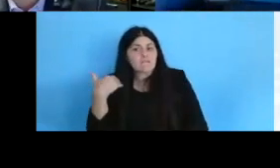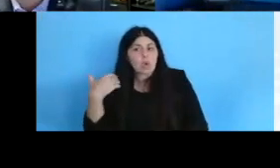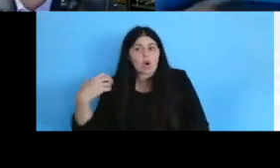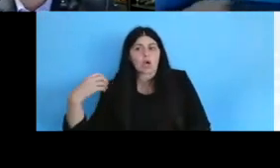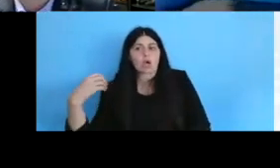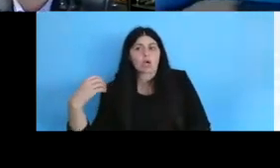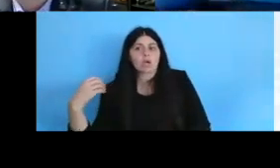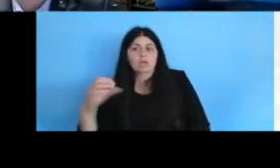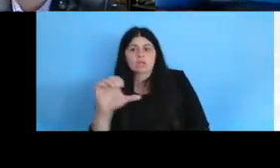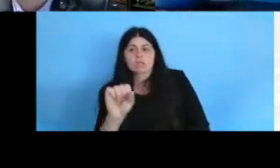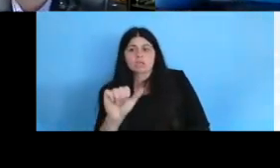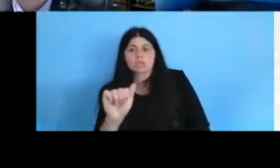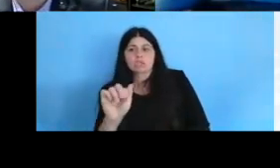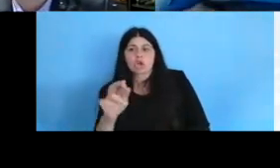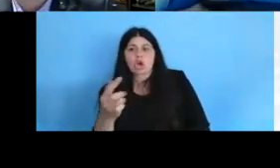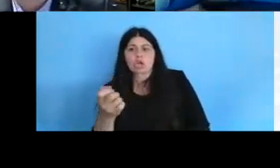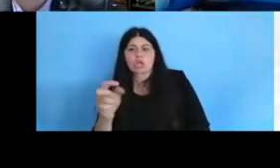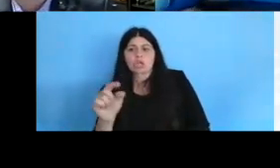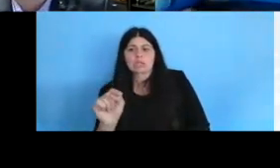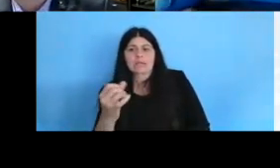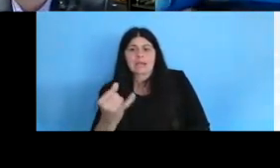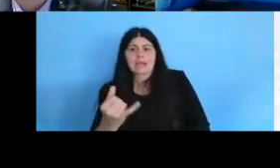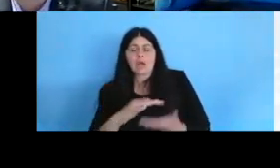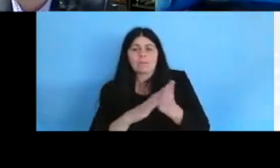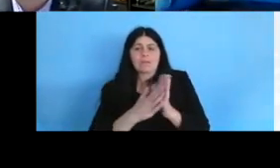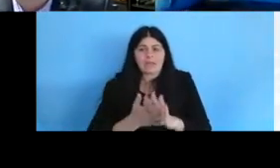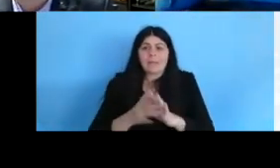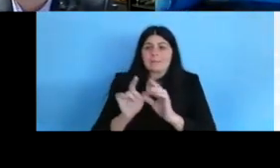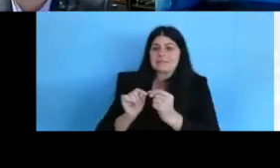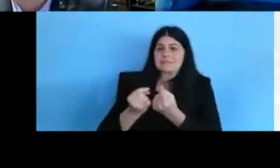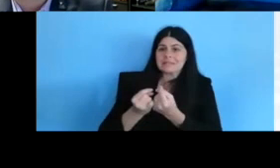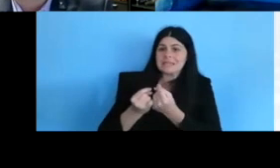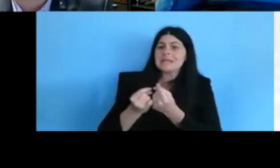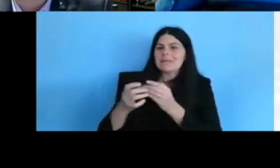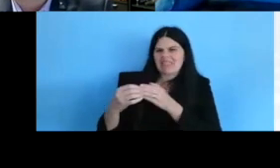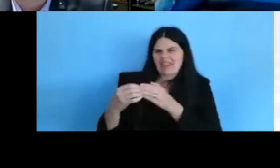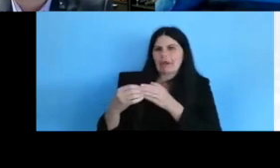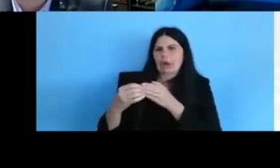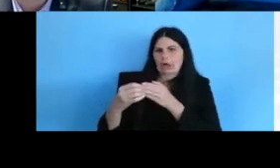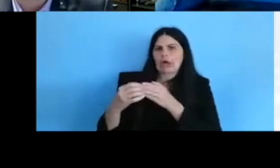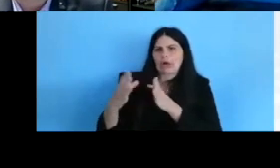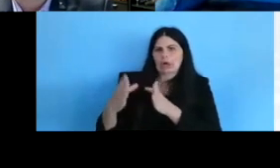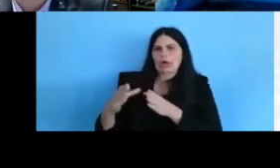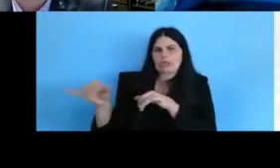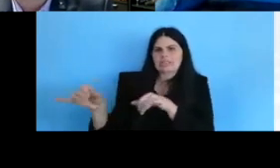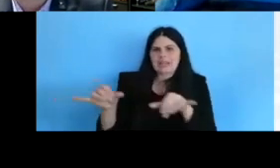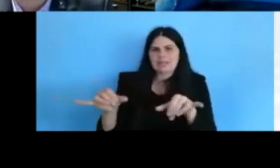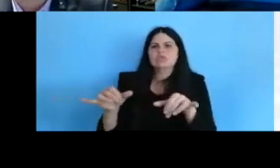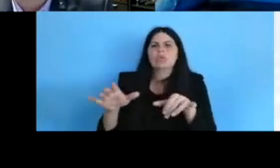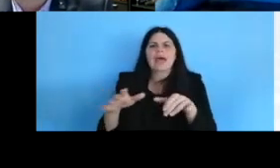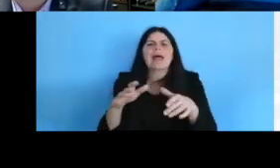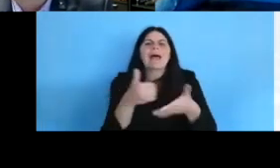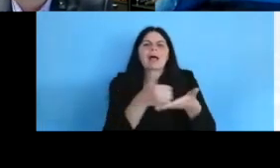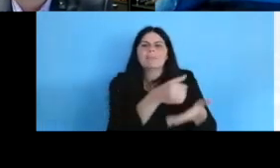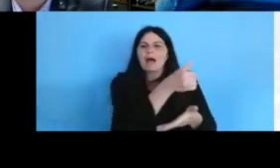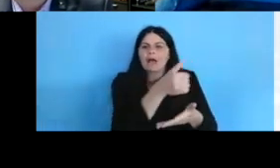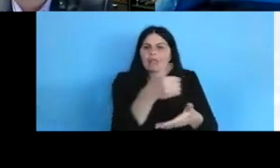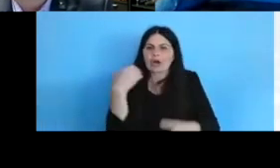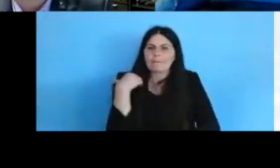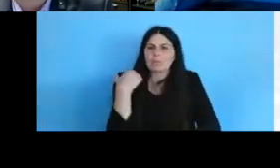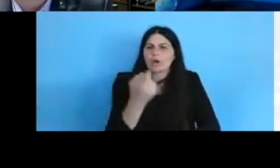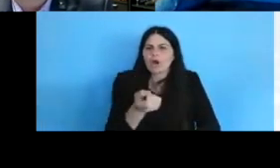two. So you're taking language that an employer would understand, especially during a resume or interview process. A lot